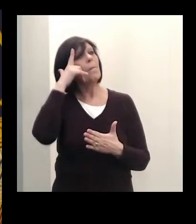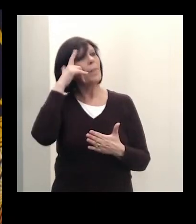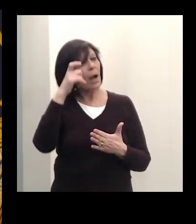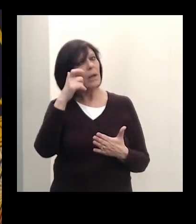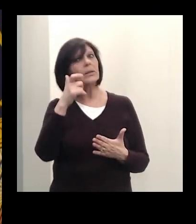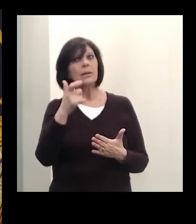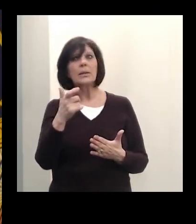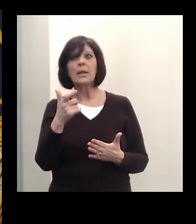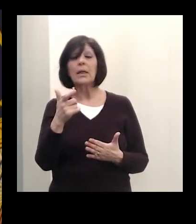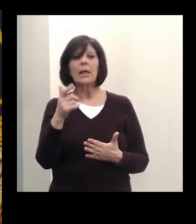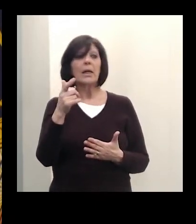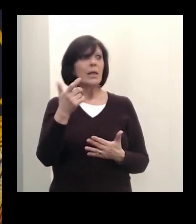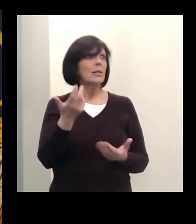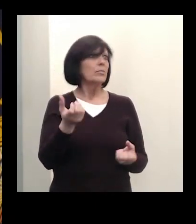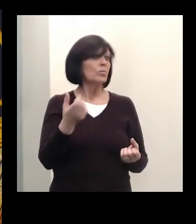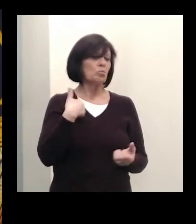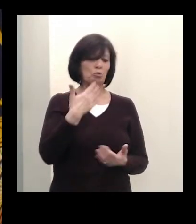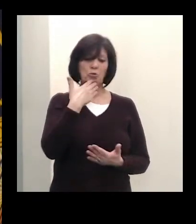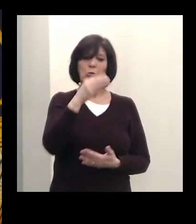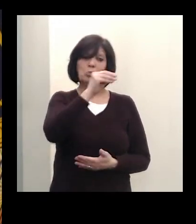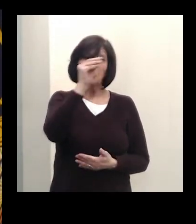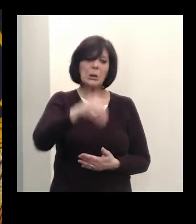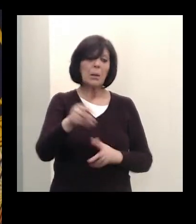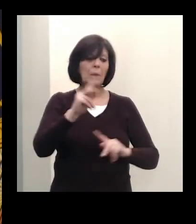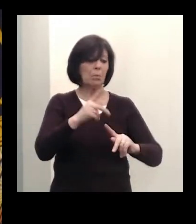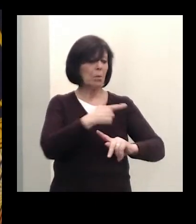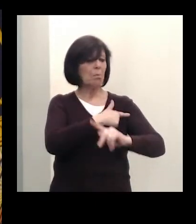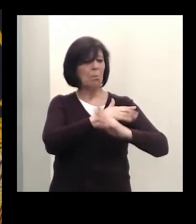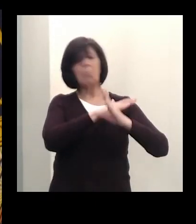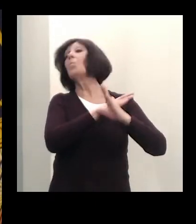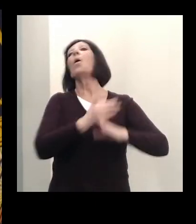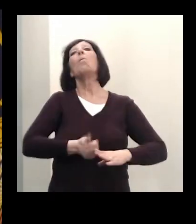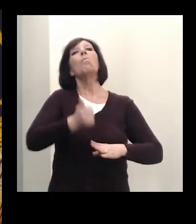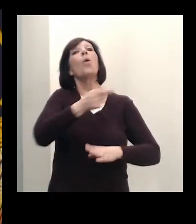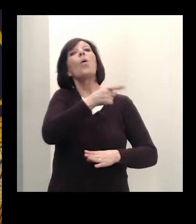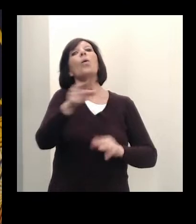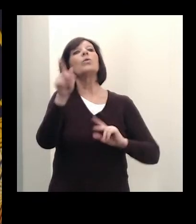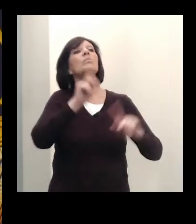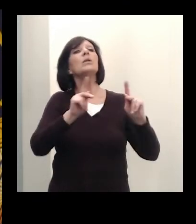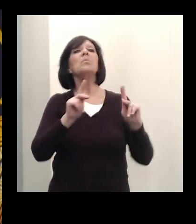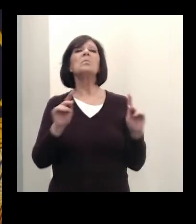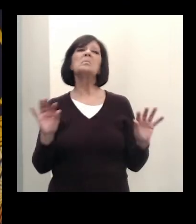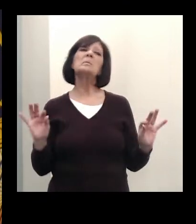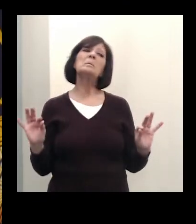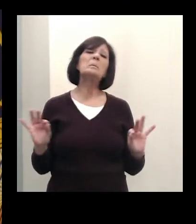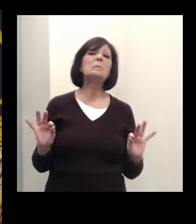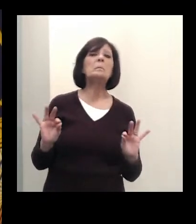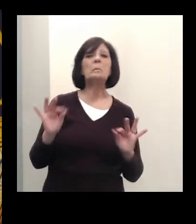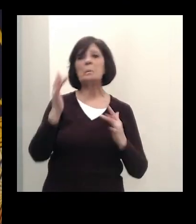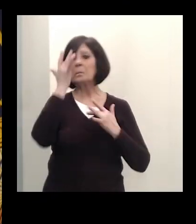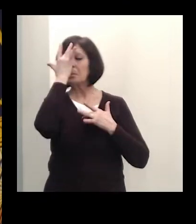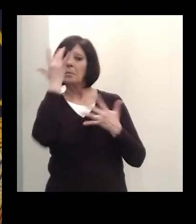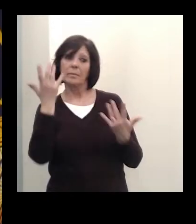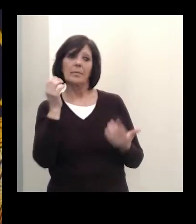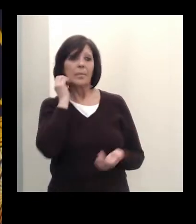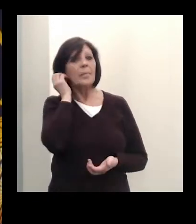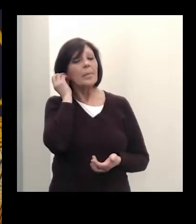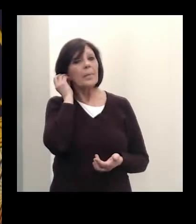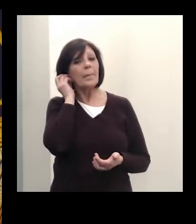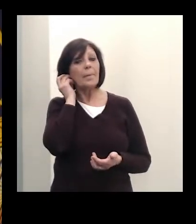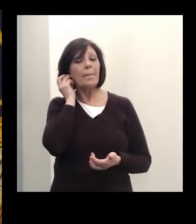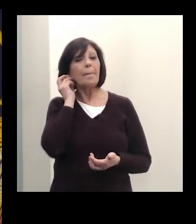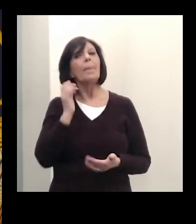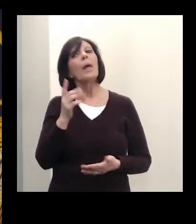have vaccinated in our county, the vast majority of those individuals had very minor cases, if they even noticed it at all. But some people